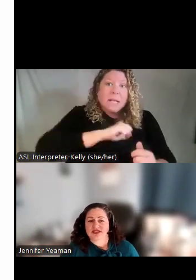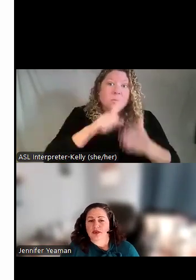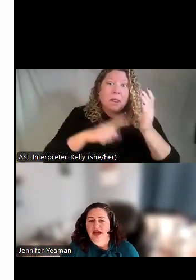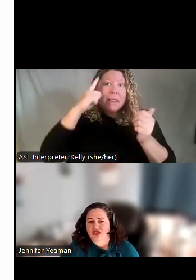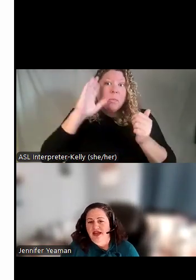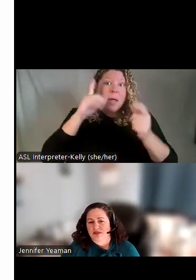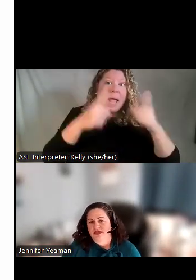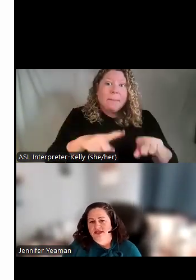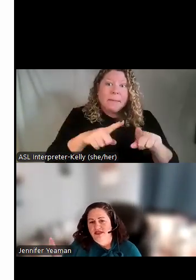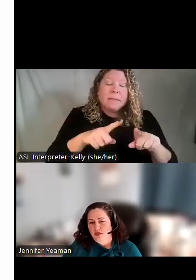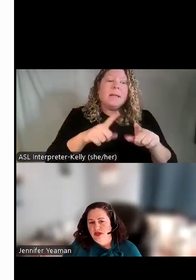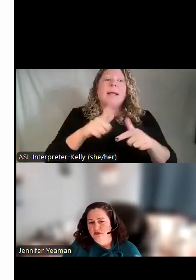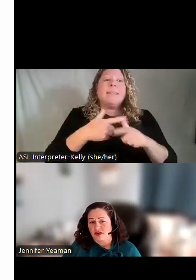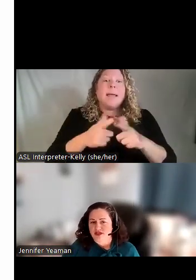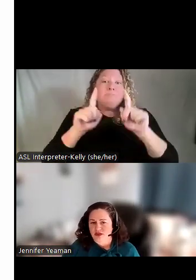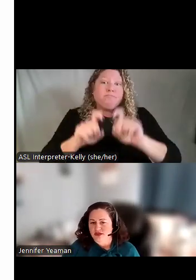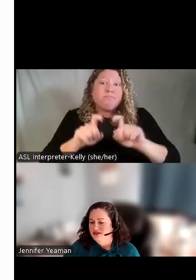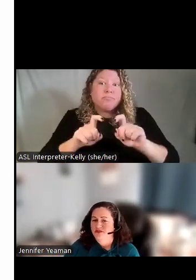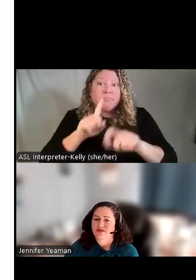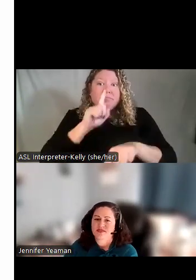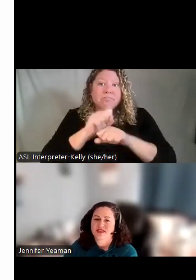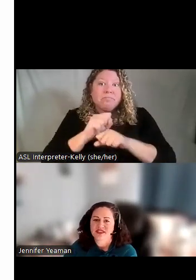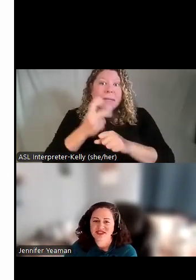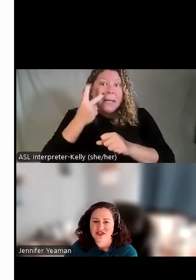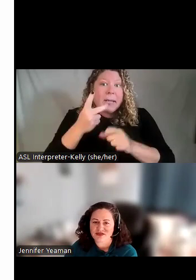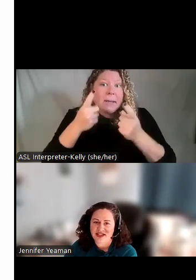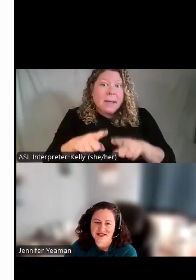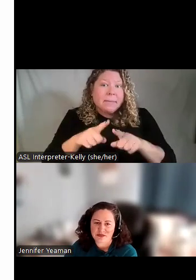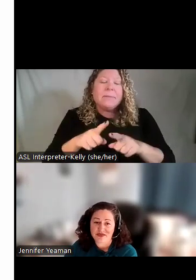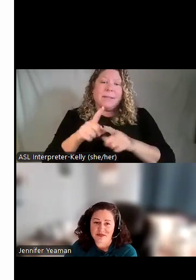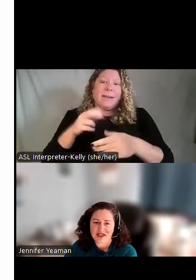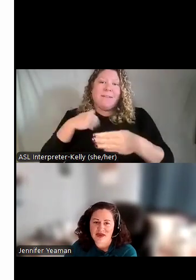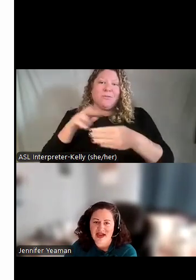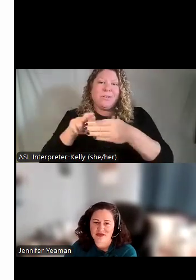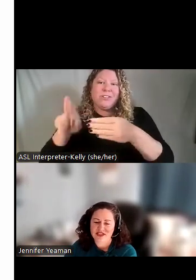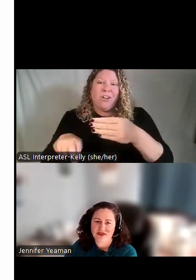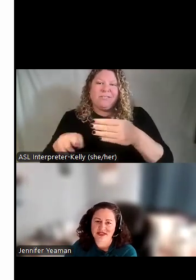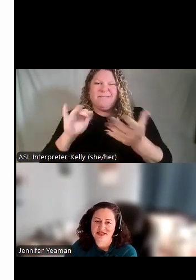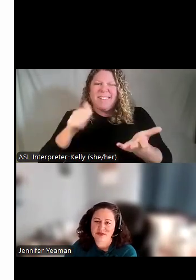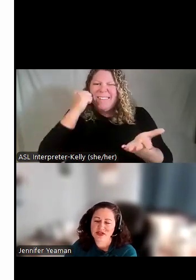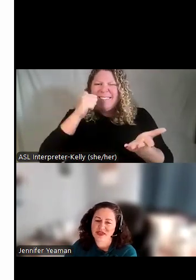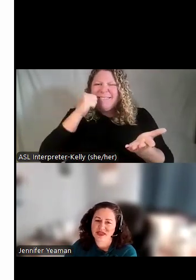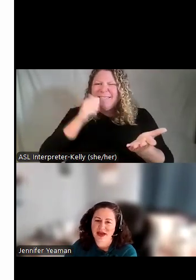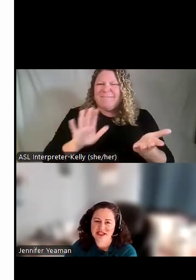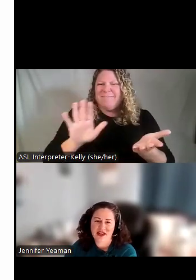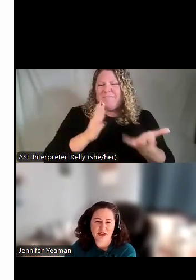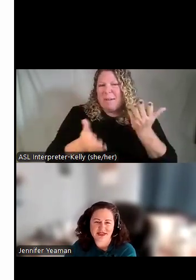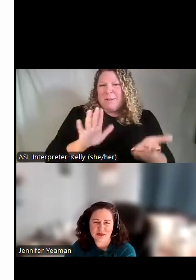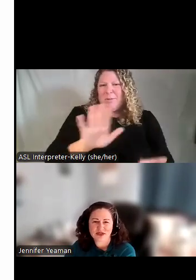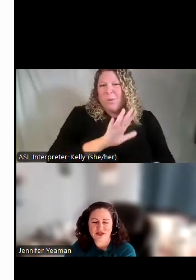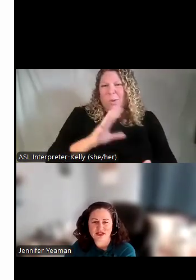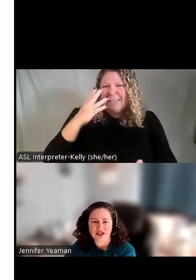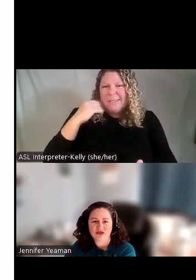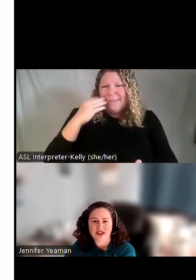a trial to see what actually happens, and then we compare the results. These are all everyday examples, something you may have experienced, but you can think back to